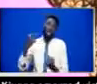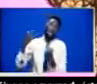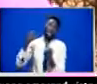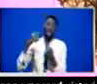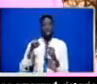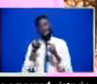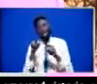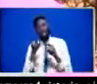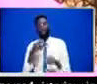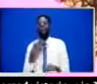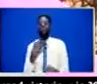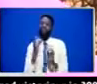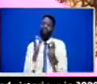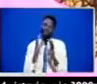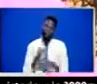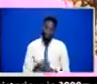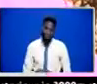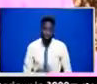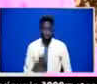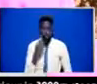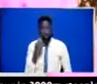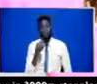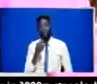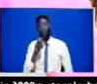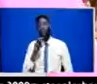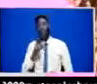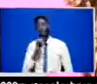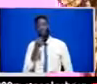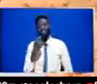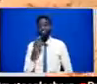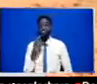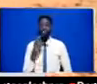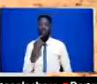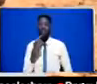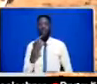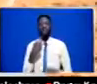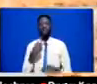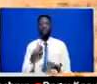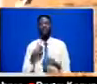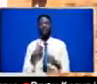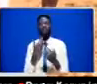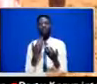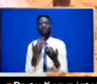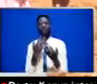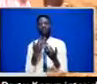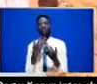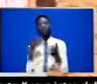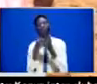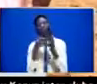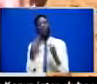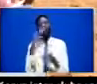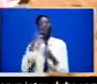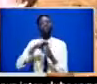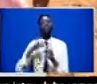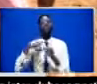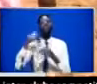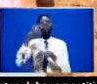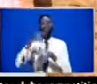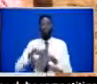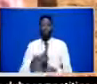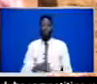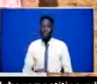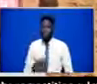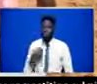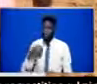won favor from the community. If he will interfere, who will fight him? And when I ask her if Kenya can achieve its target